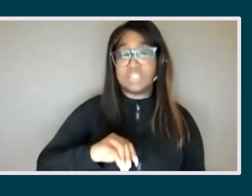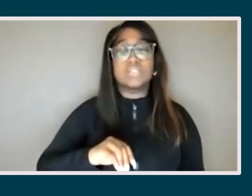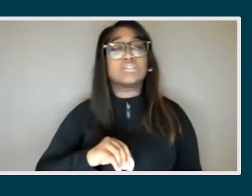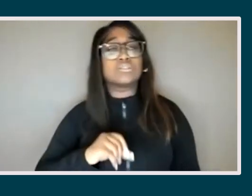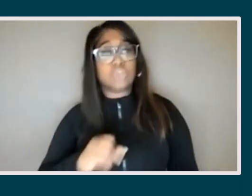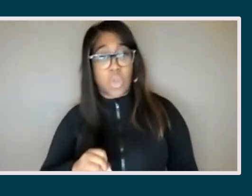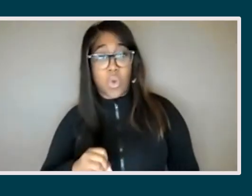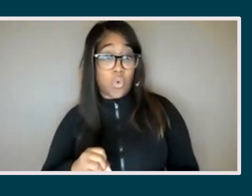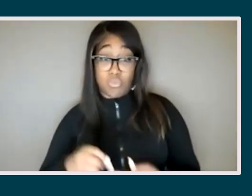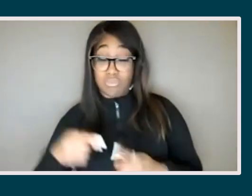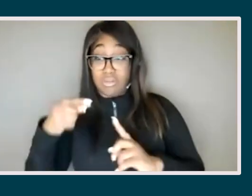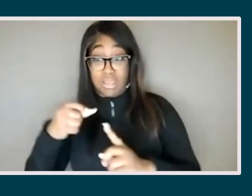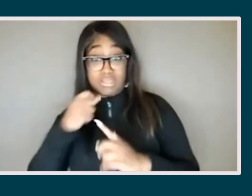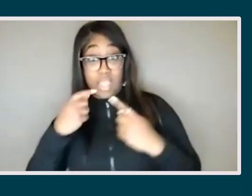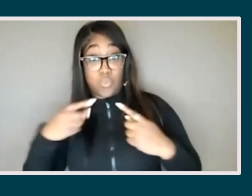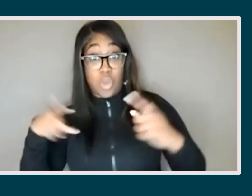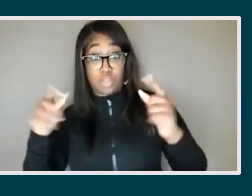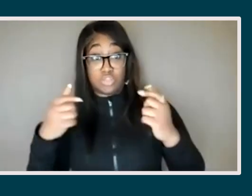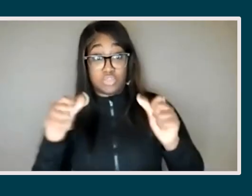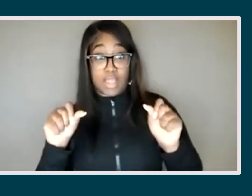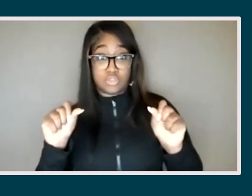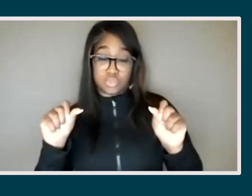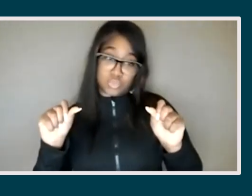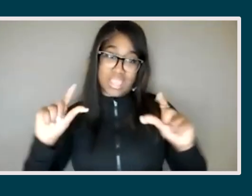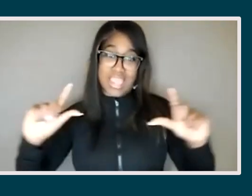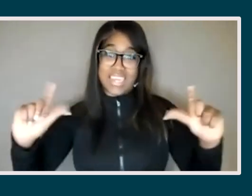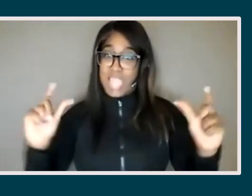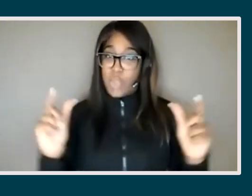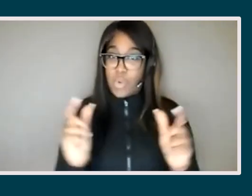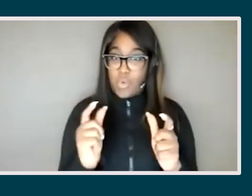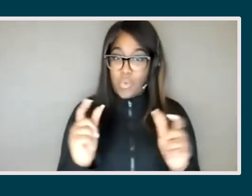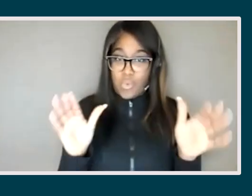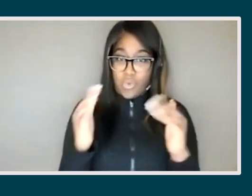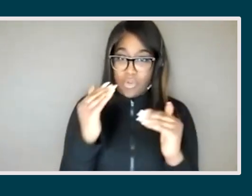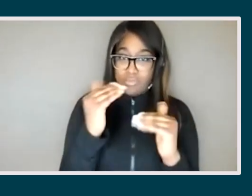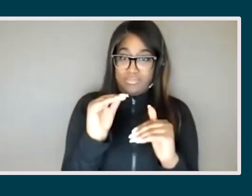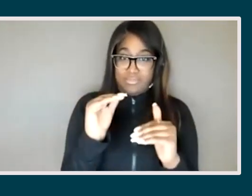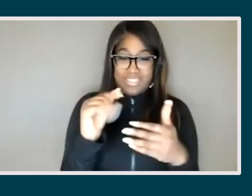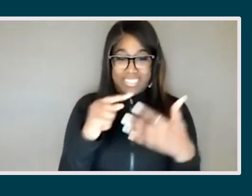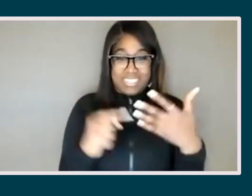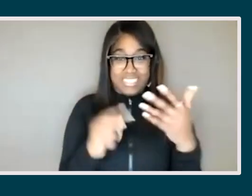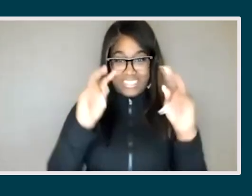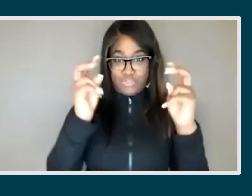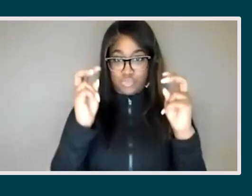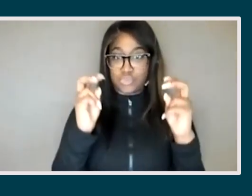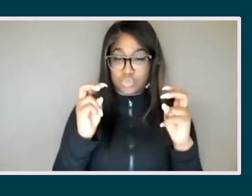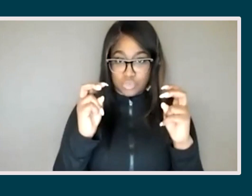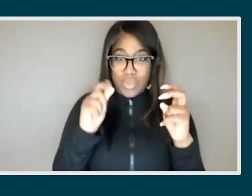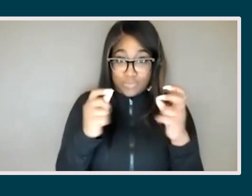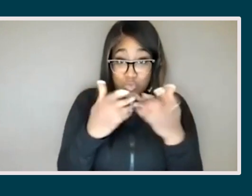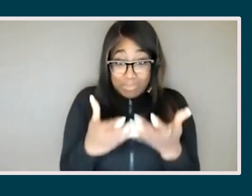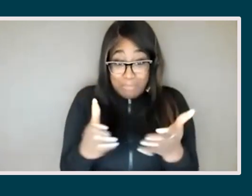what doesn't work is narrowing to me the issues that you're looking at. We have to